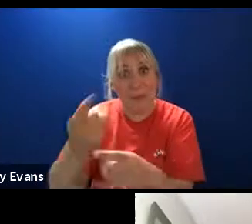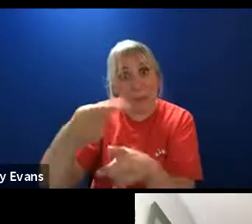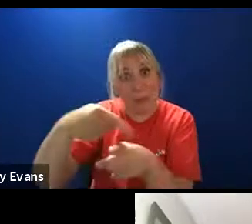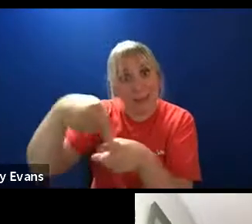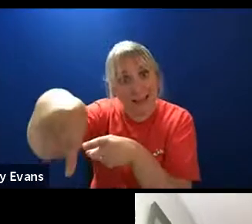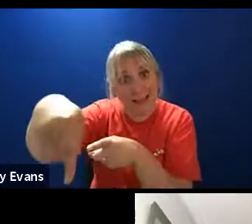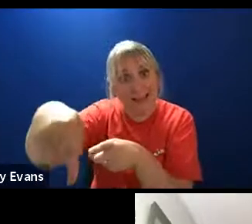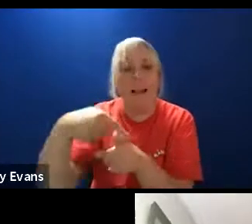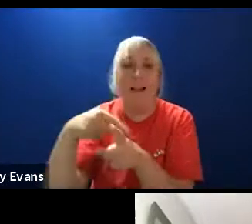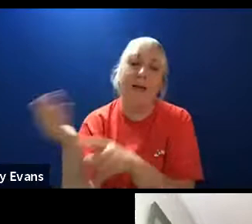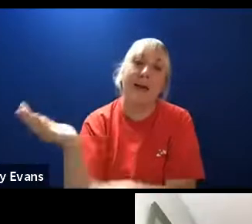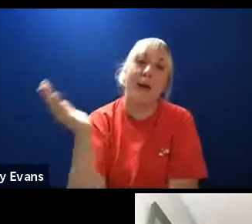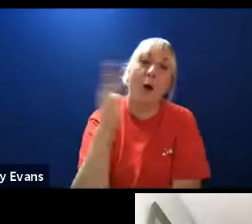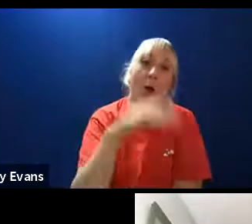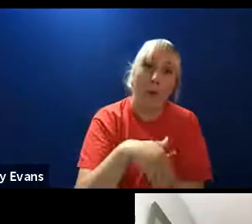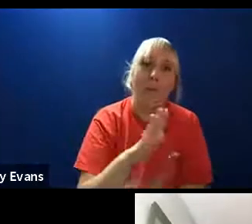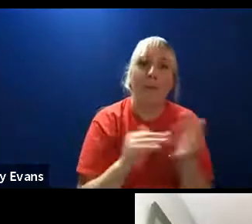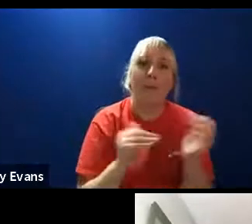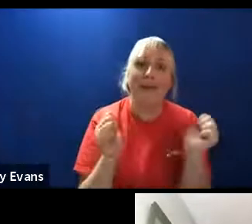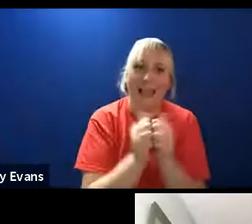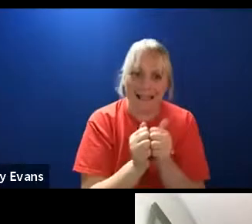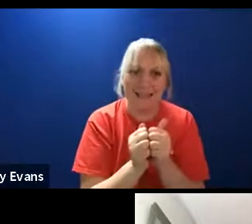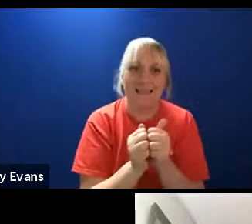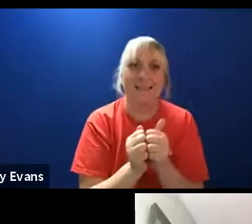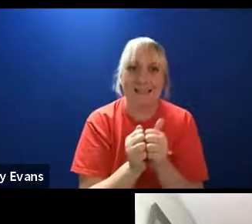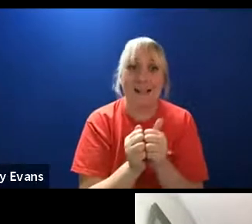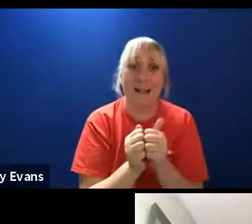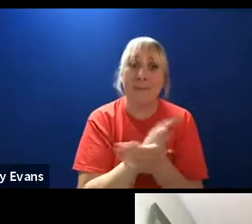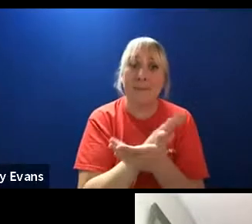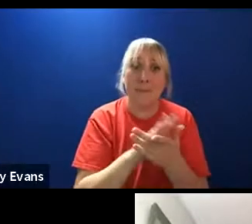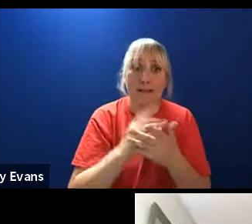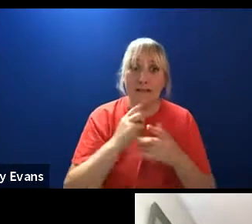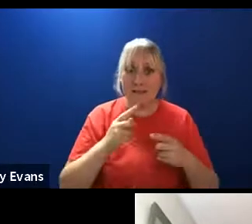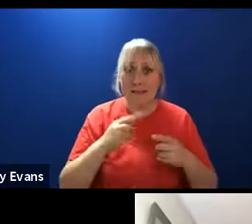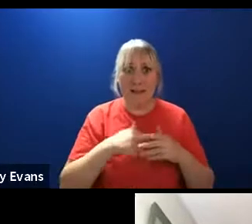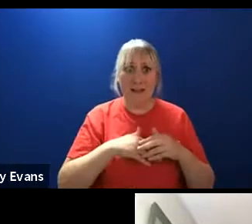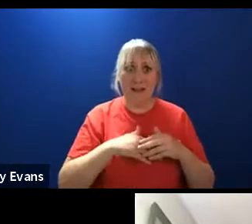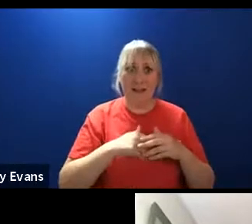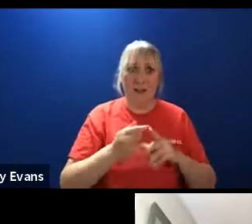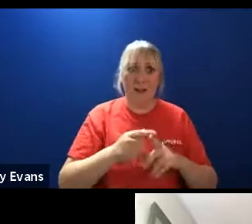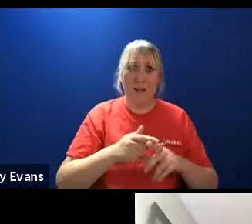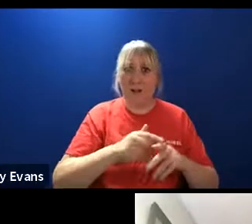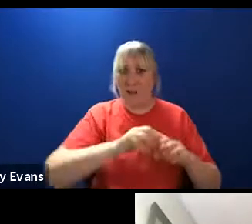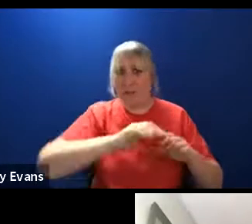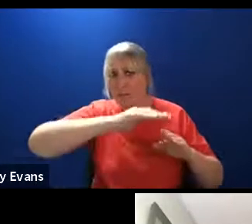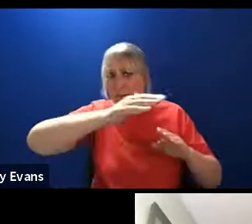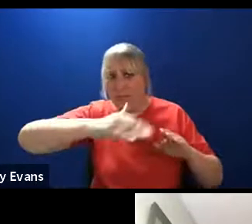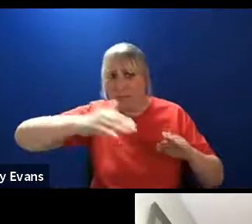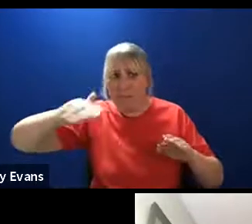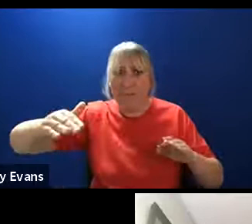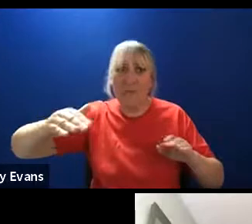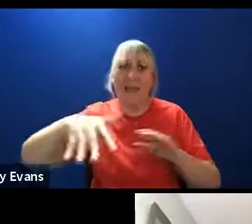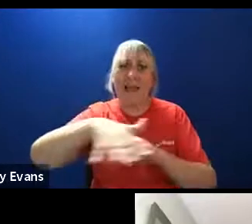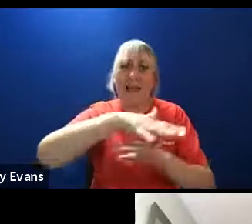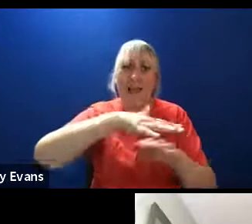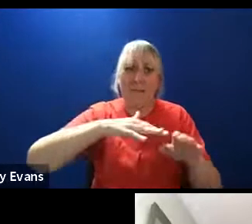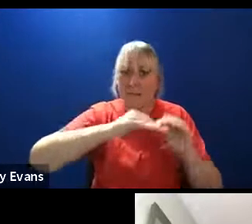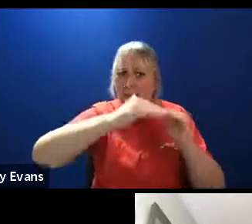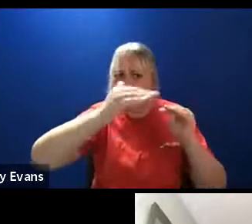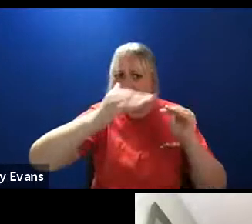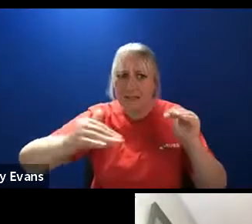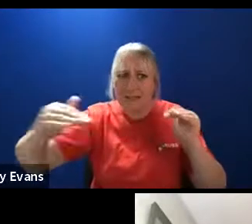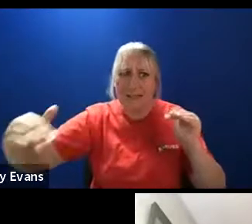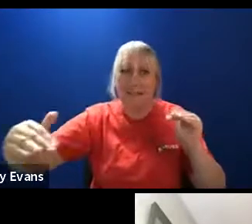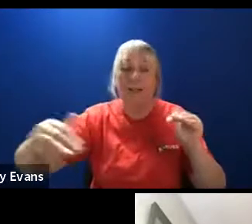to their families at the weekend, so that even though they were in remote areas, they could access all of the range